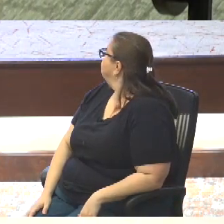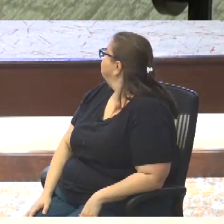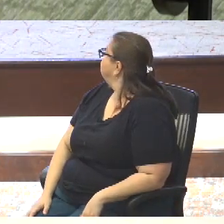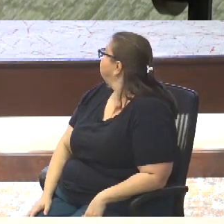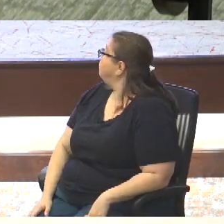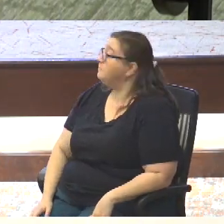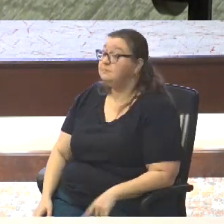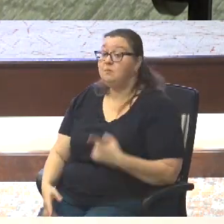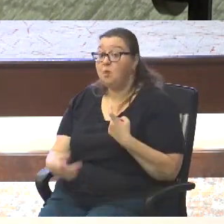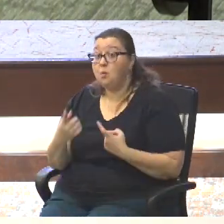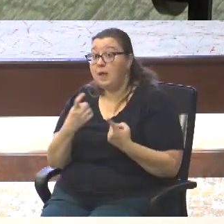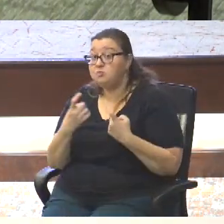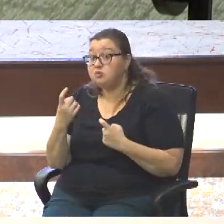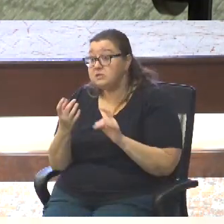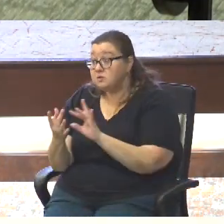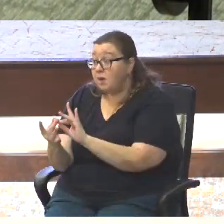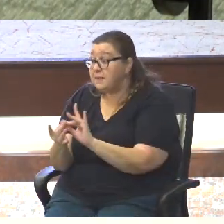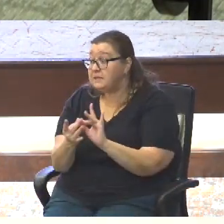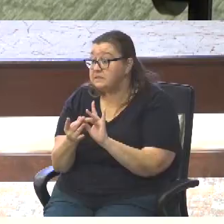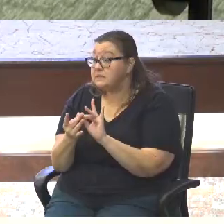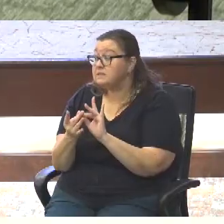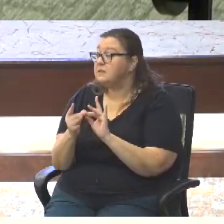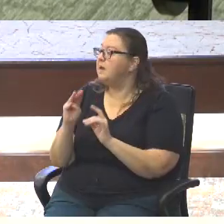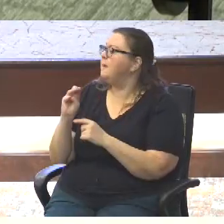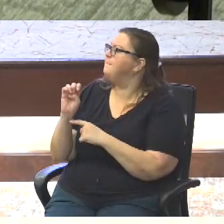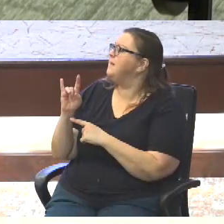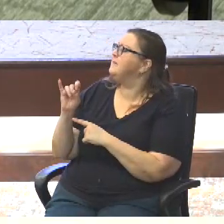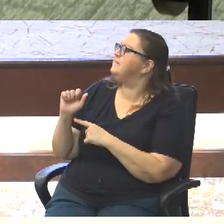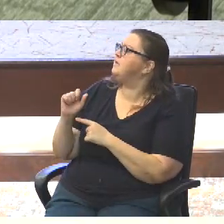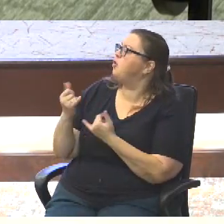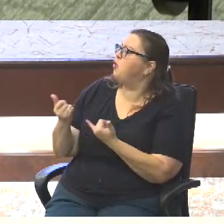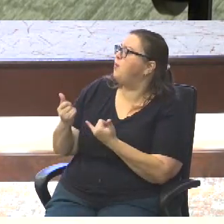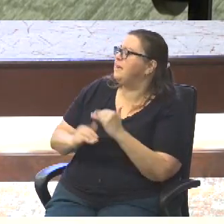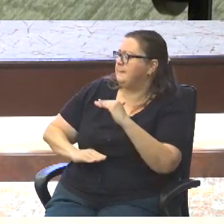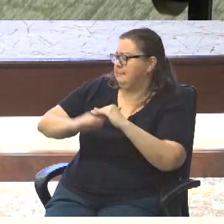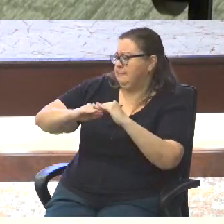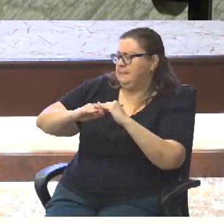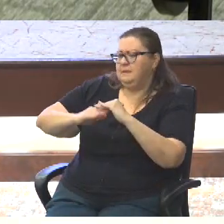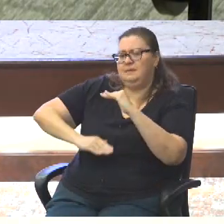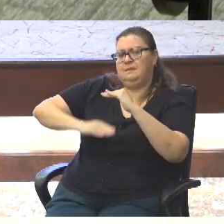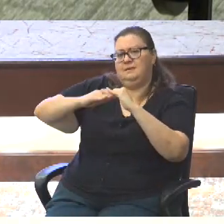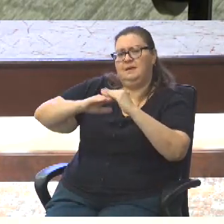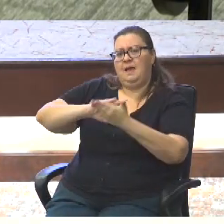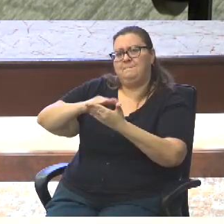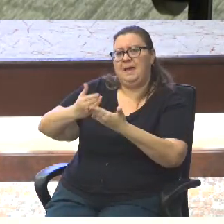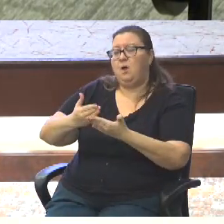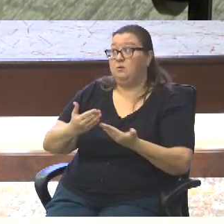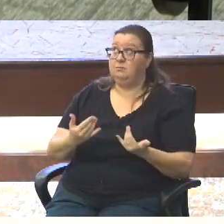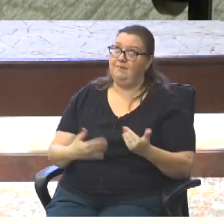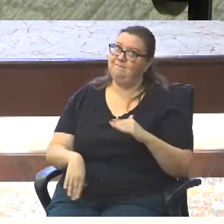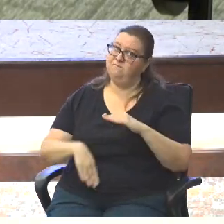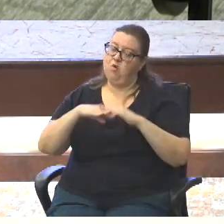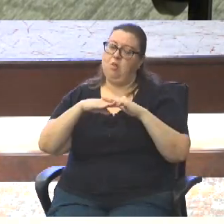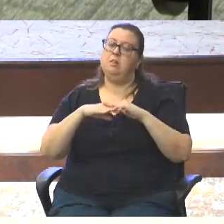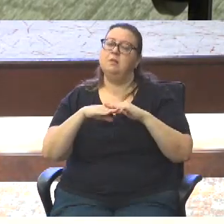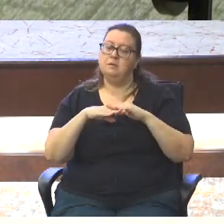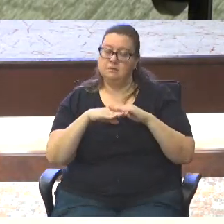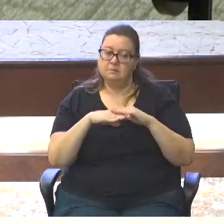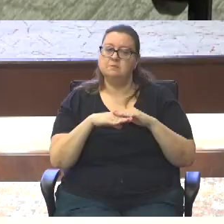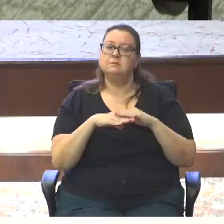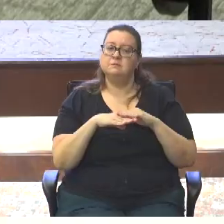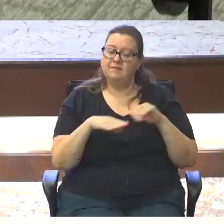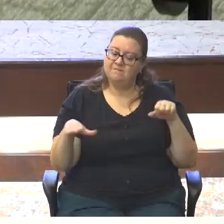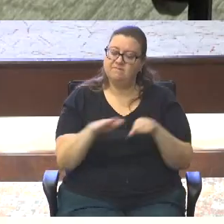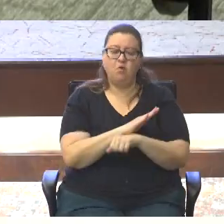or comments? Melissa, what's the current capacity? Very full. I think we have every kennel full, if